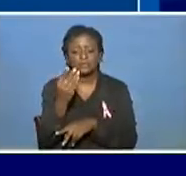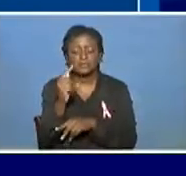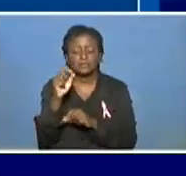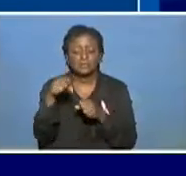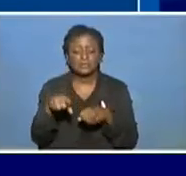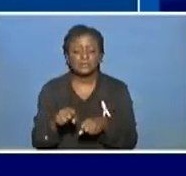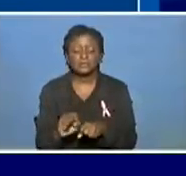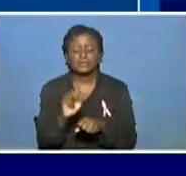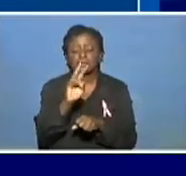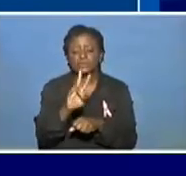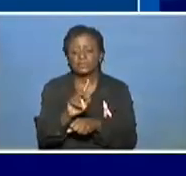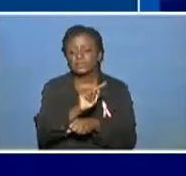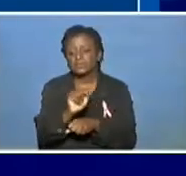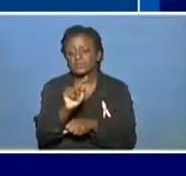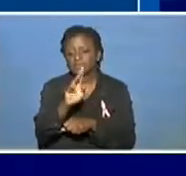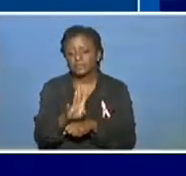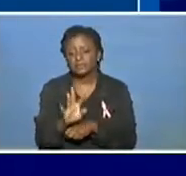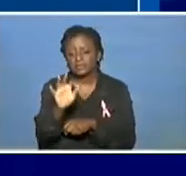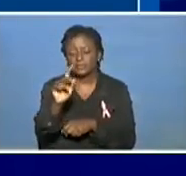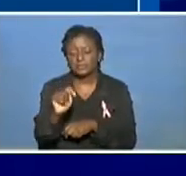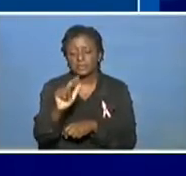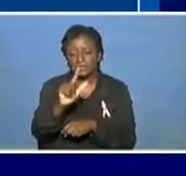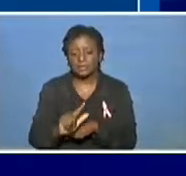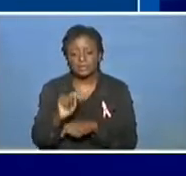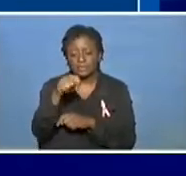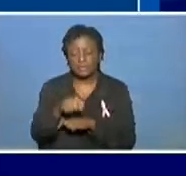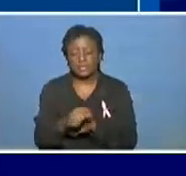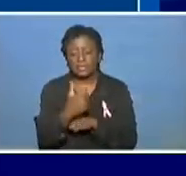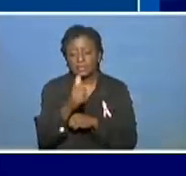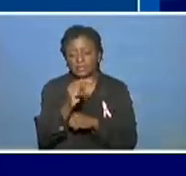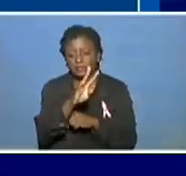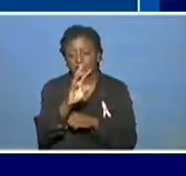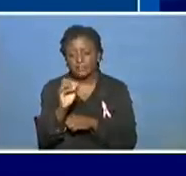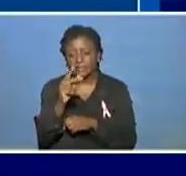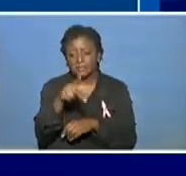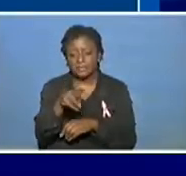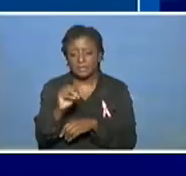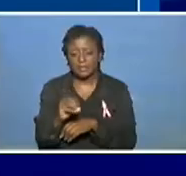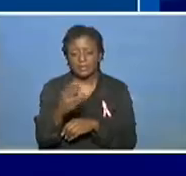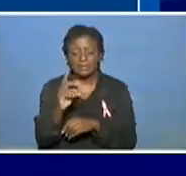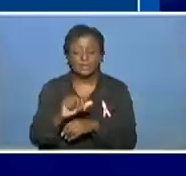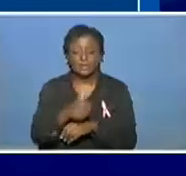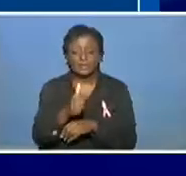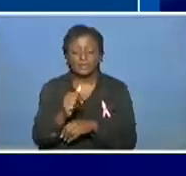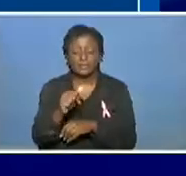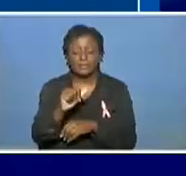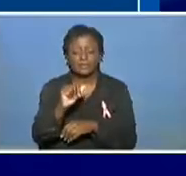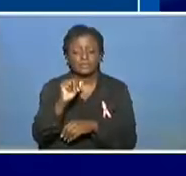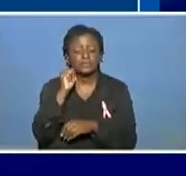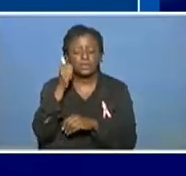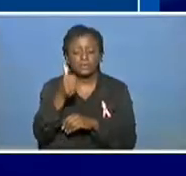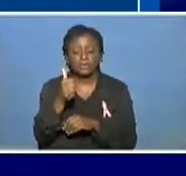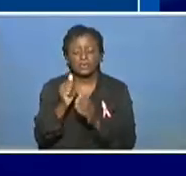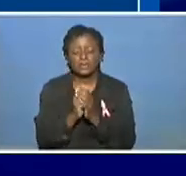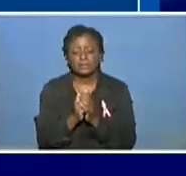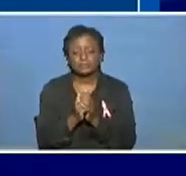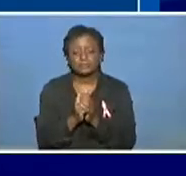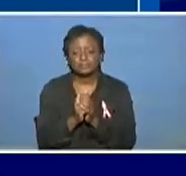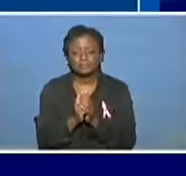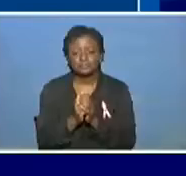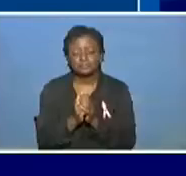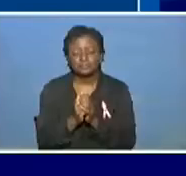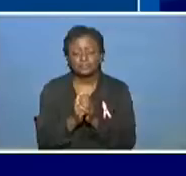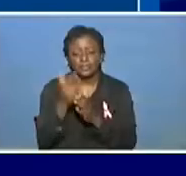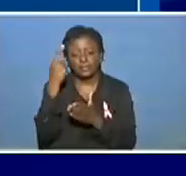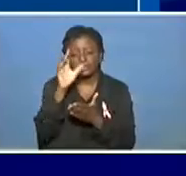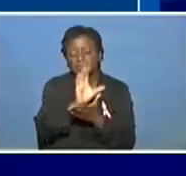4 feet. Low tide takes place at 10:40 tonight, another low tide at 10:43 tomorrow morning. Now, for the Central and Southeastern Islands, also